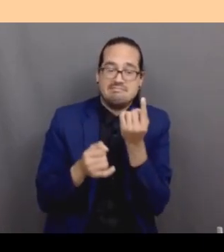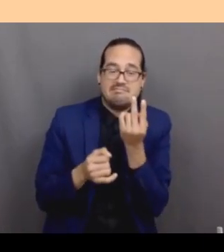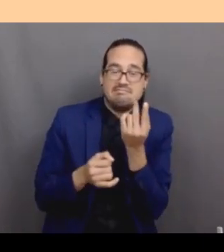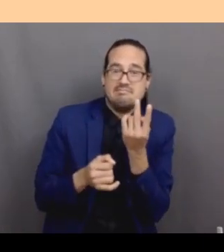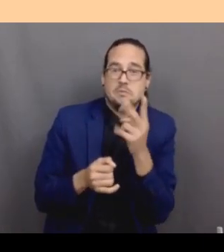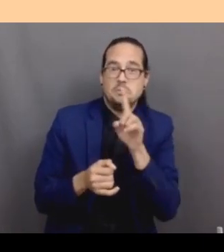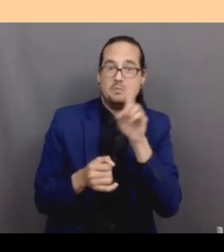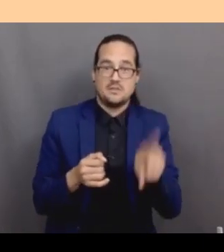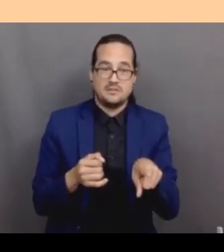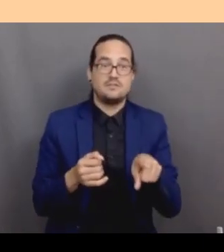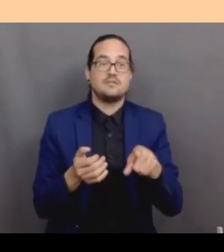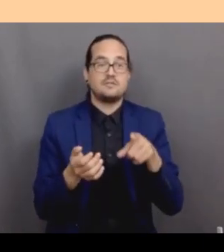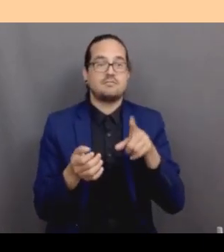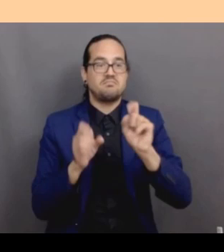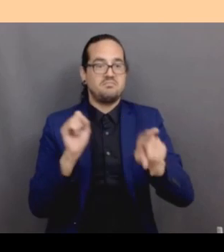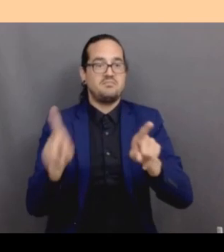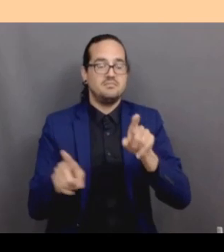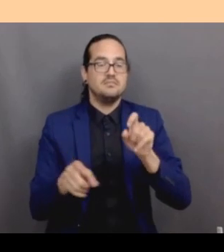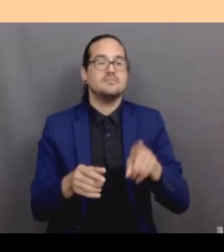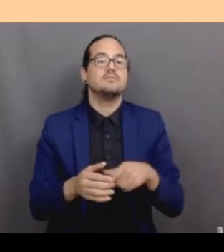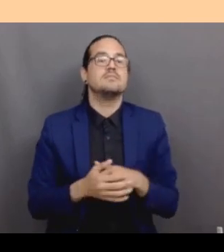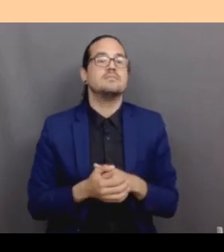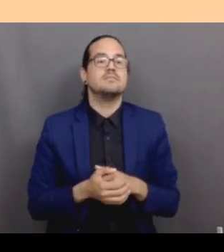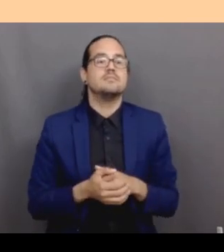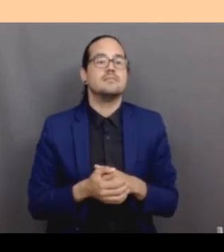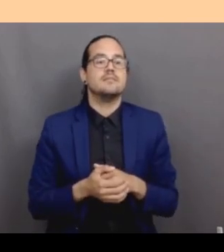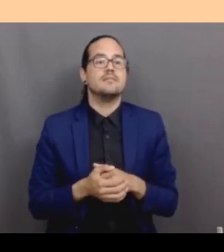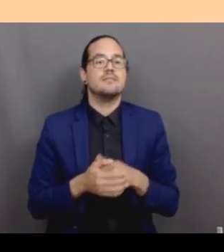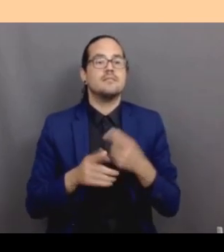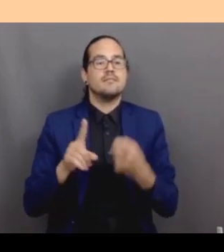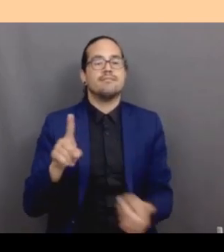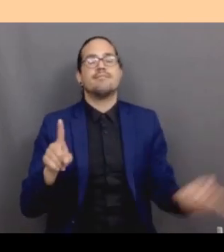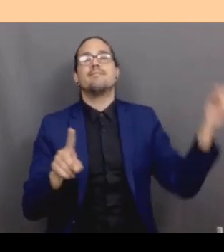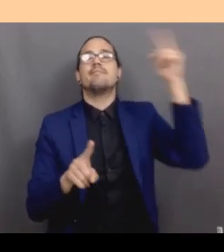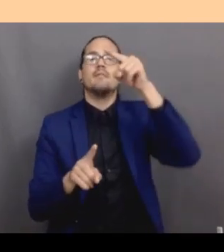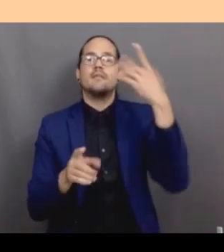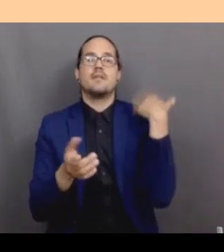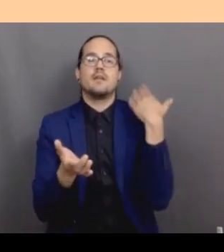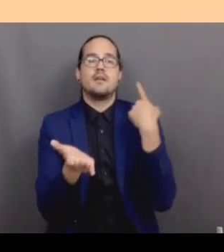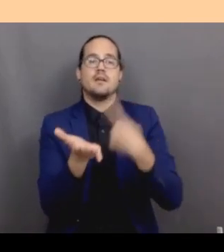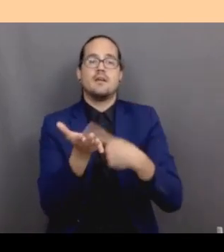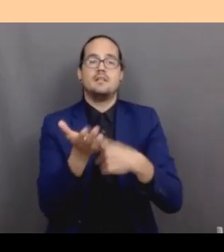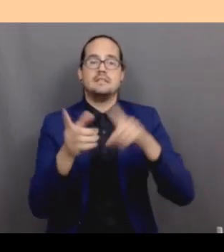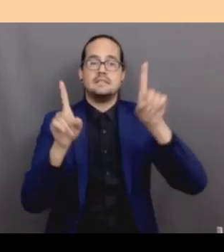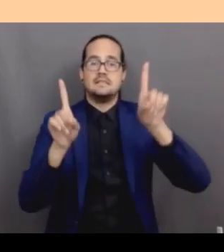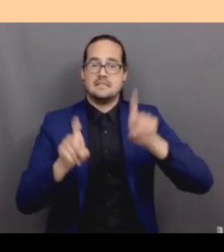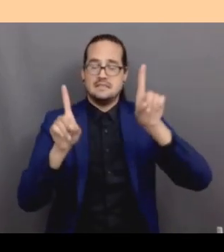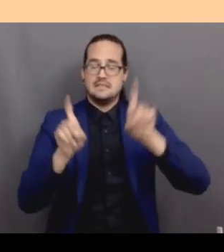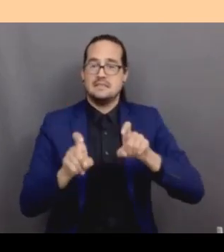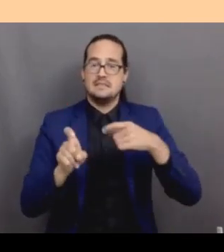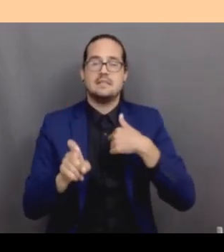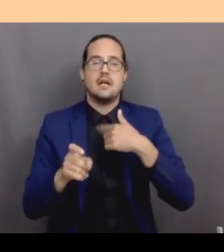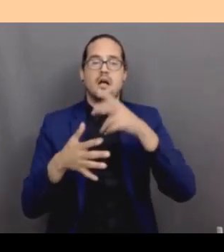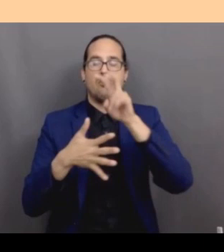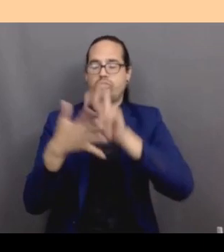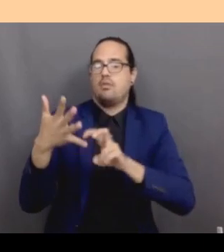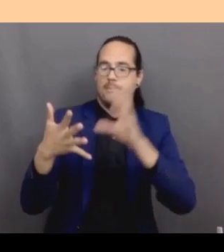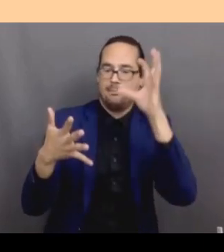circle back to the topic of testing, because there was a question that I failed to follow up with, and that is there's